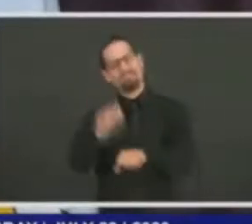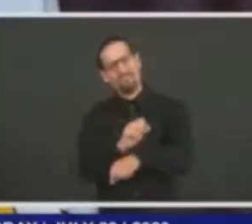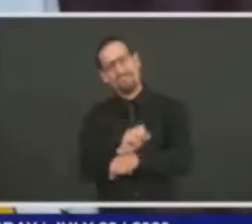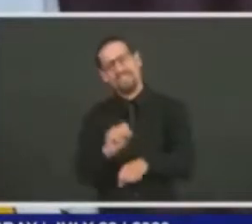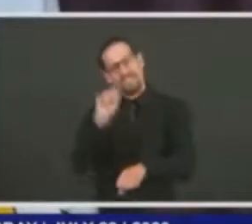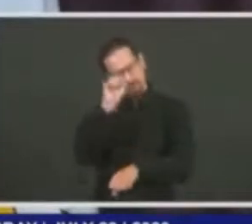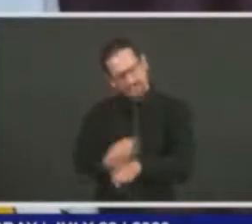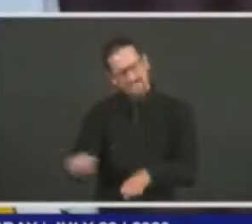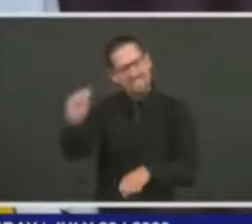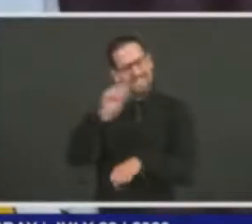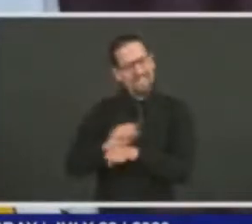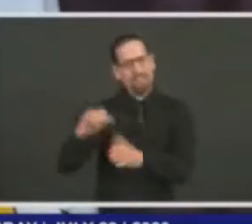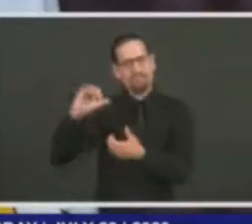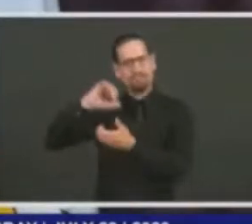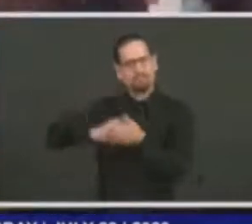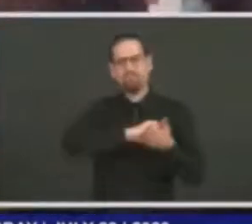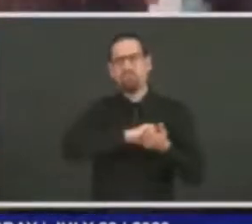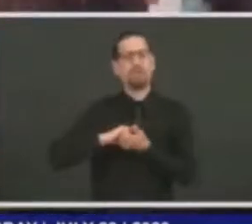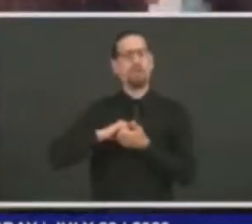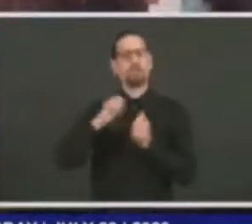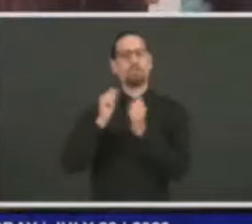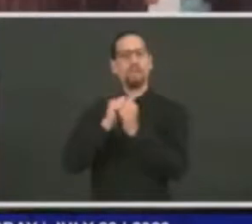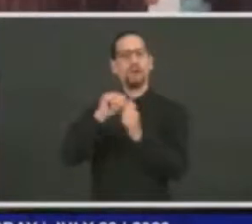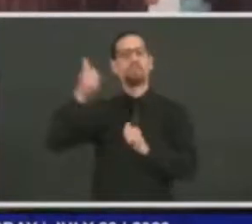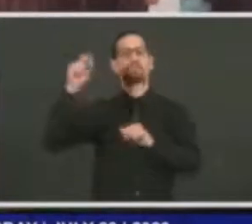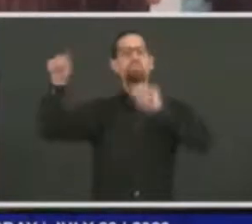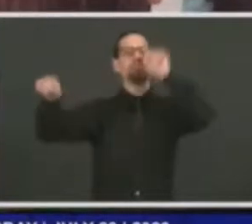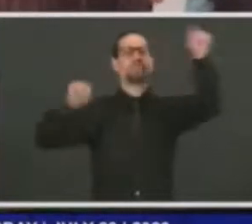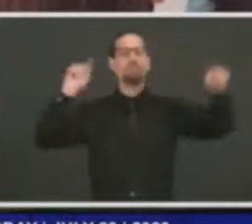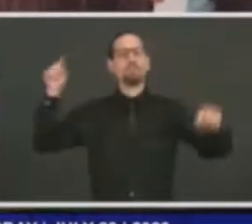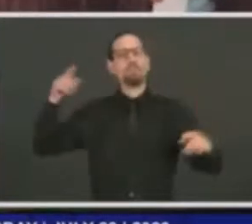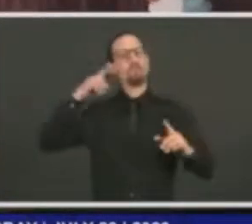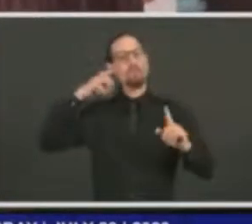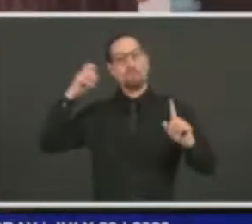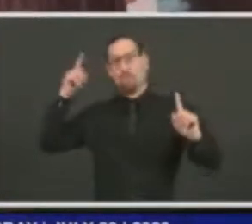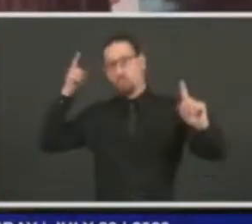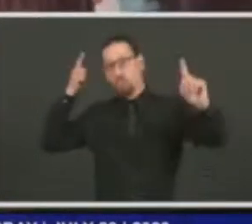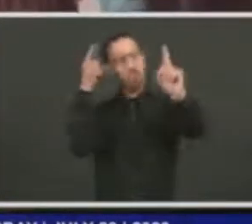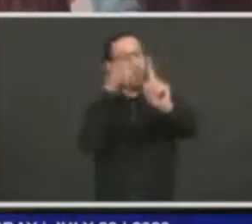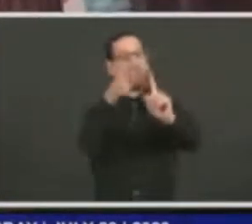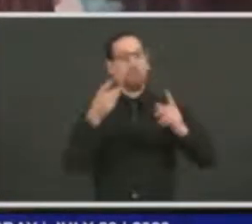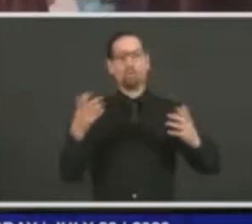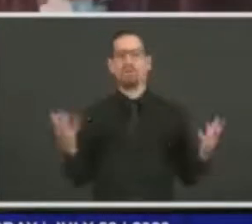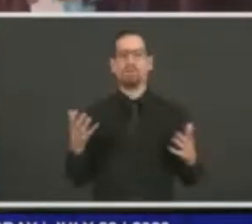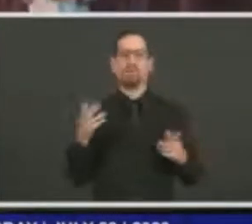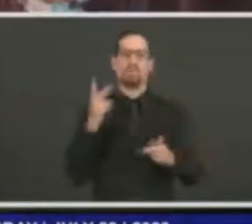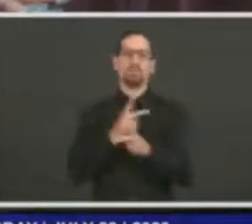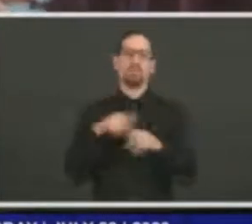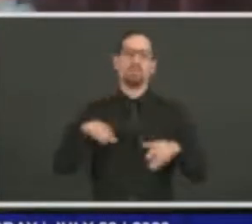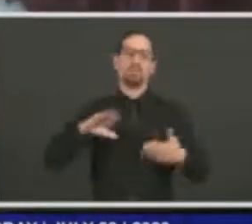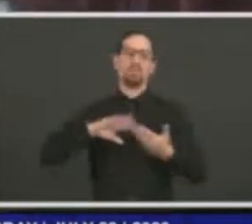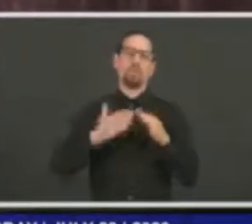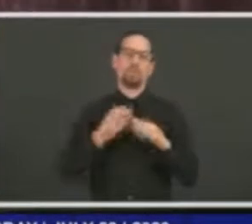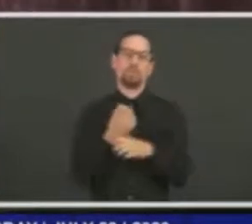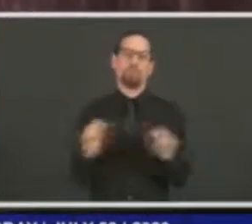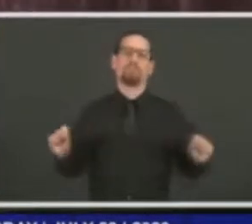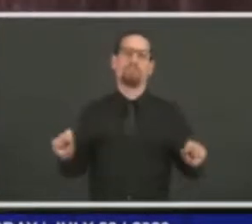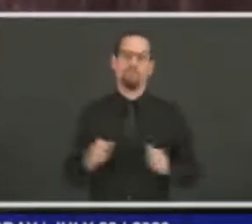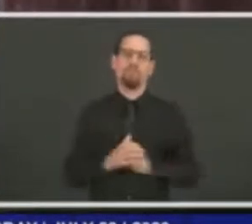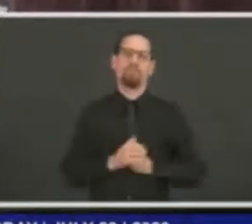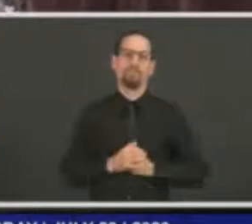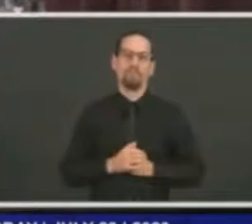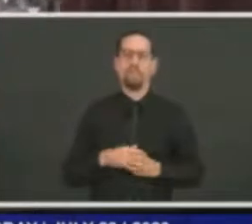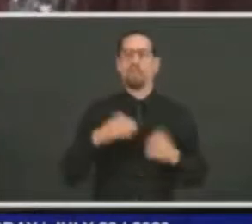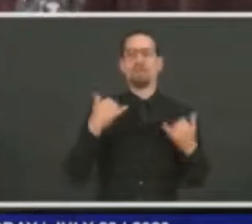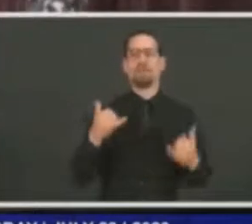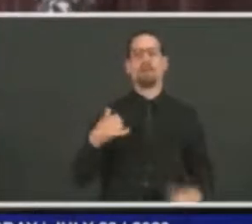the prize. With that, we're going to get started with questions. Governor, good afternoon. Good afternoon.